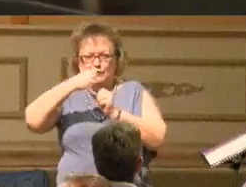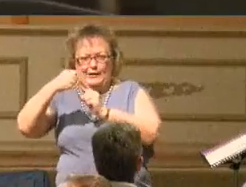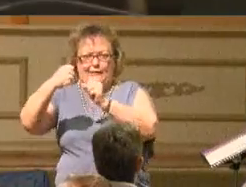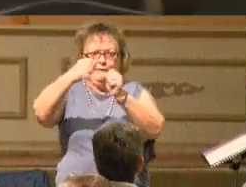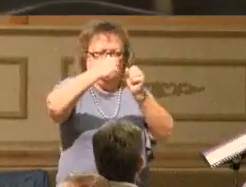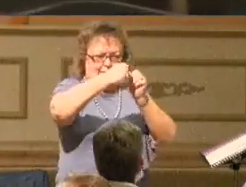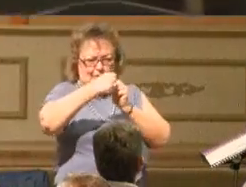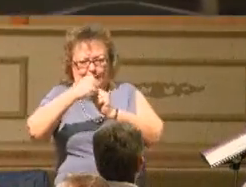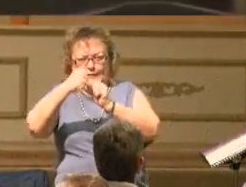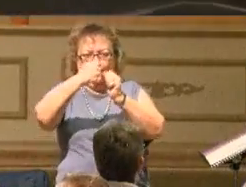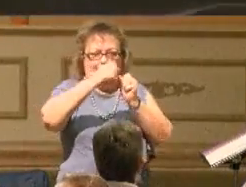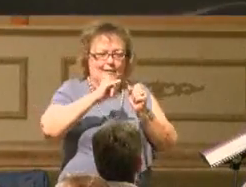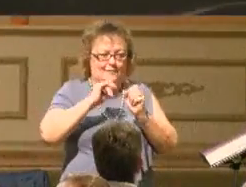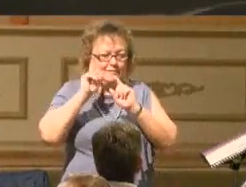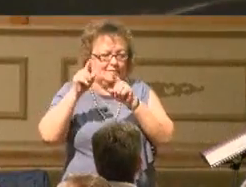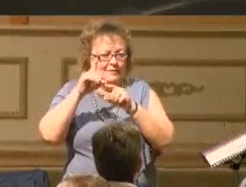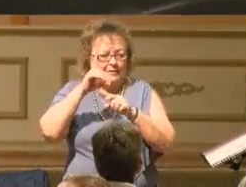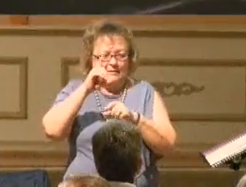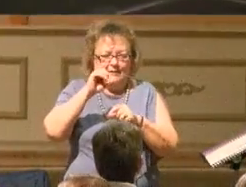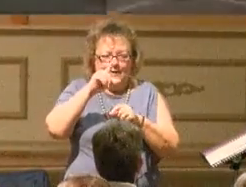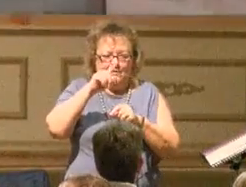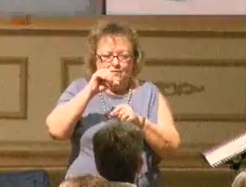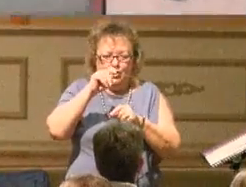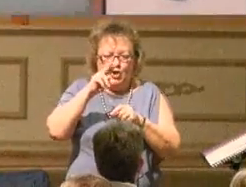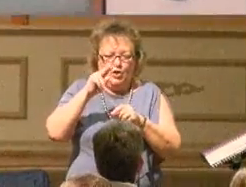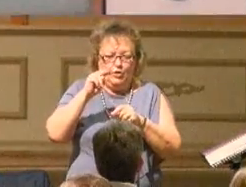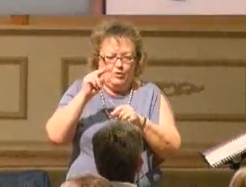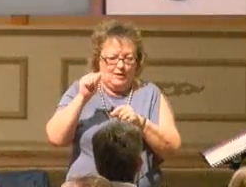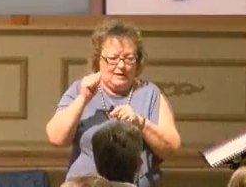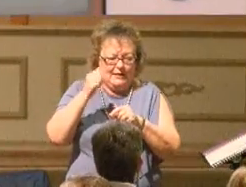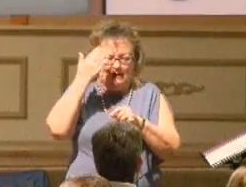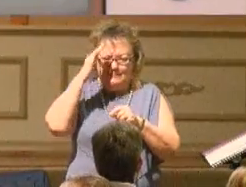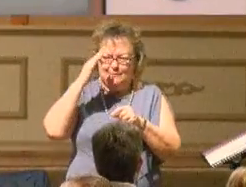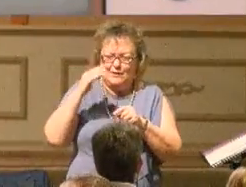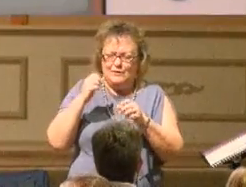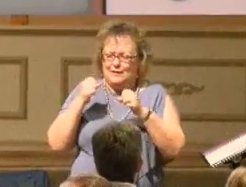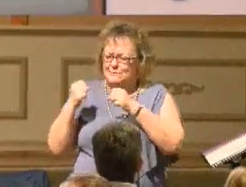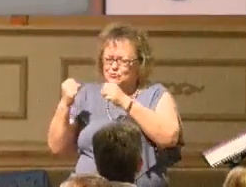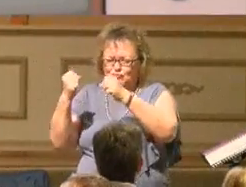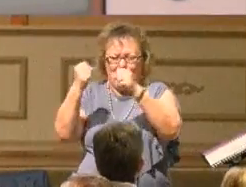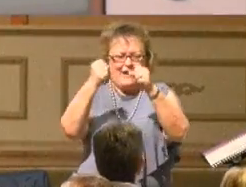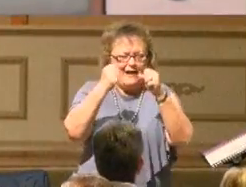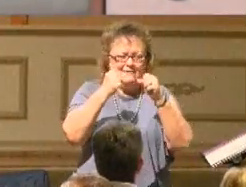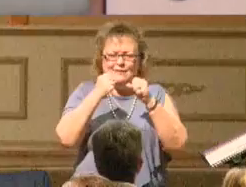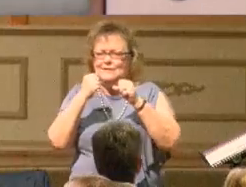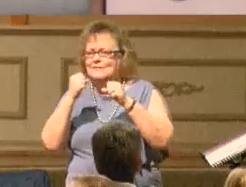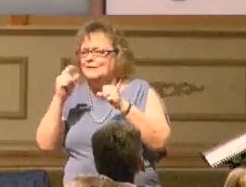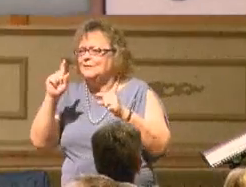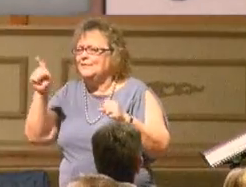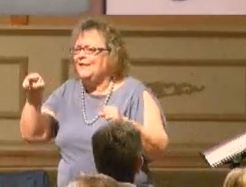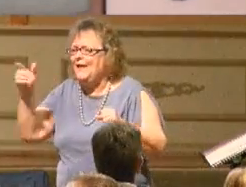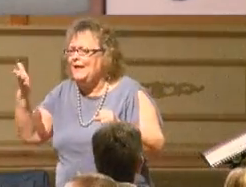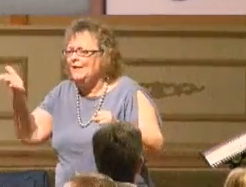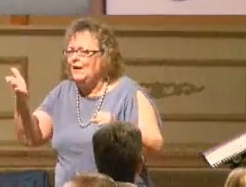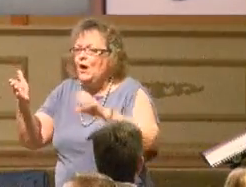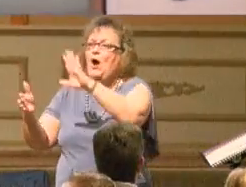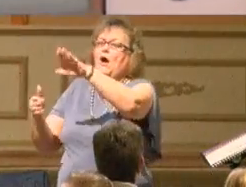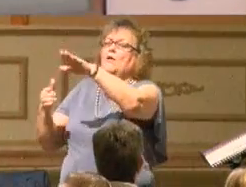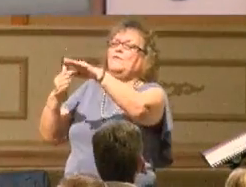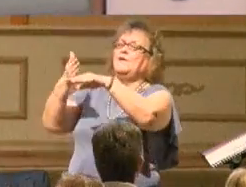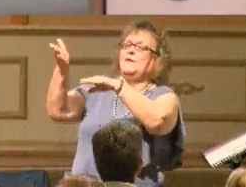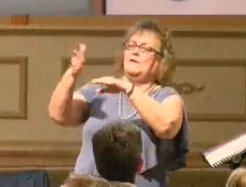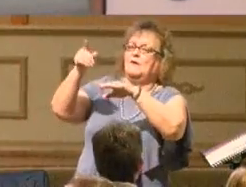driving the other day in Deltona to visit a dear family. I don't know. I'm looking around. I'm trying to see if they're here. And there they are, right